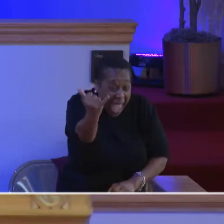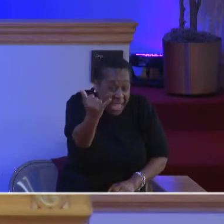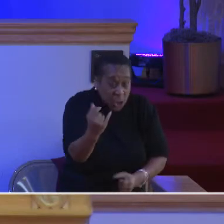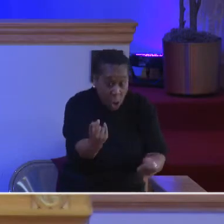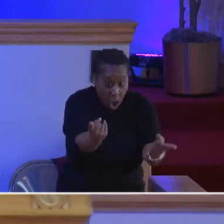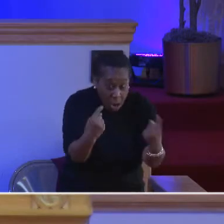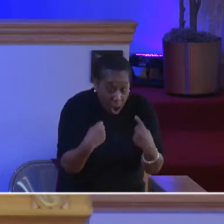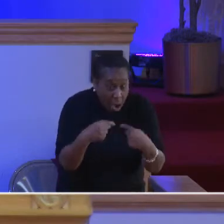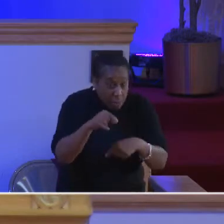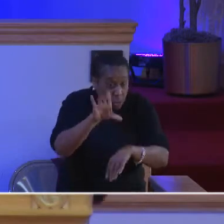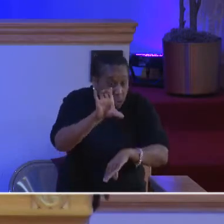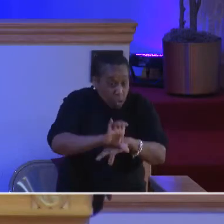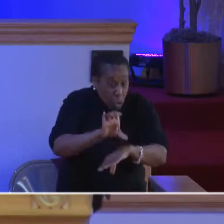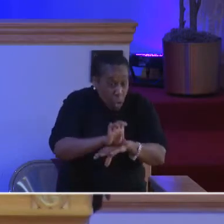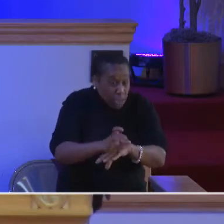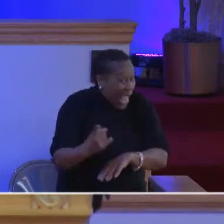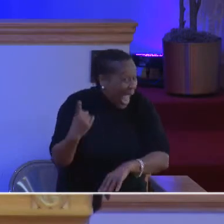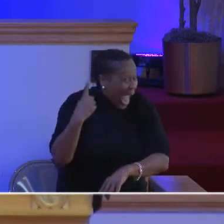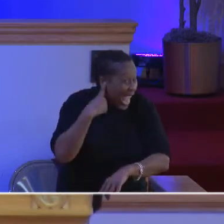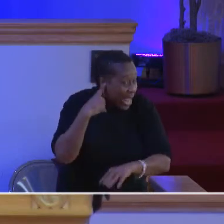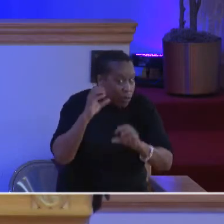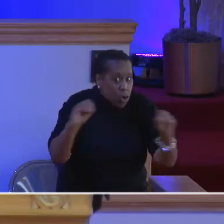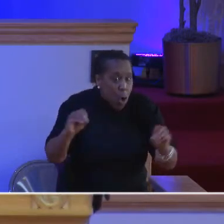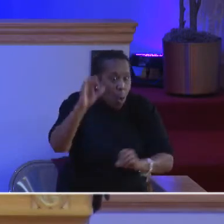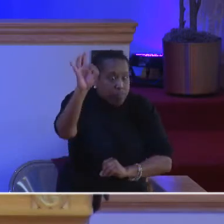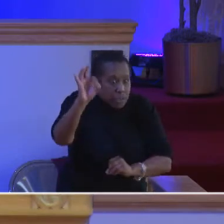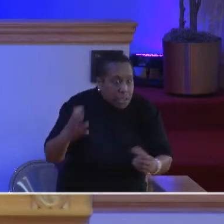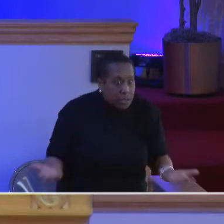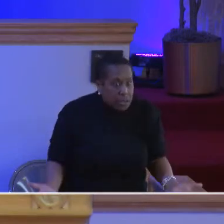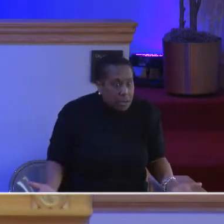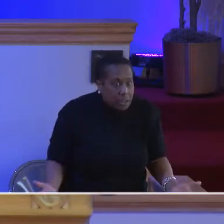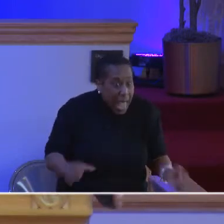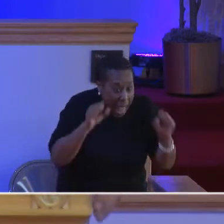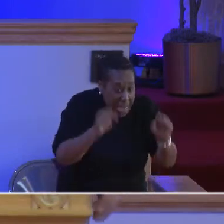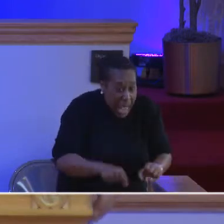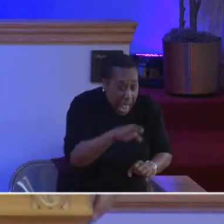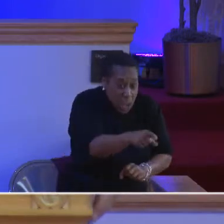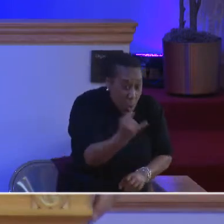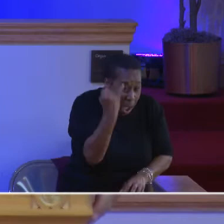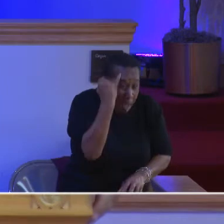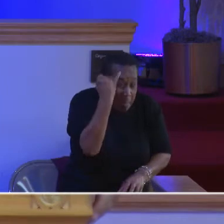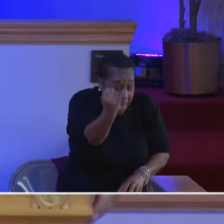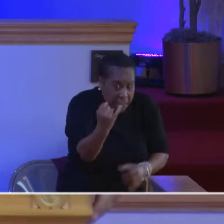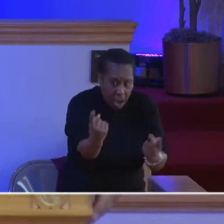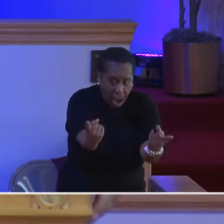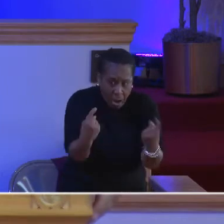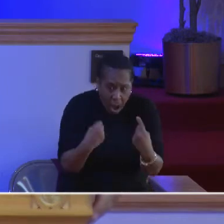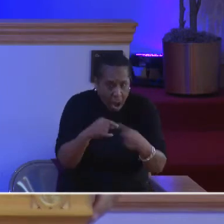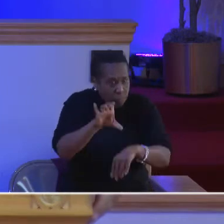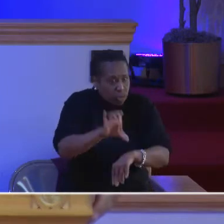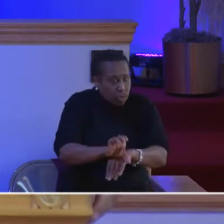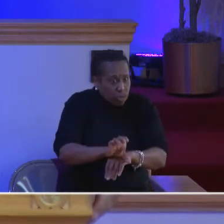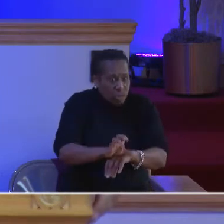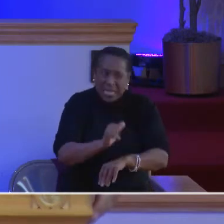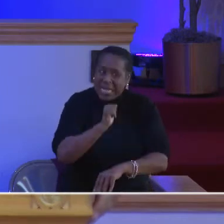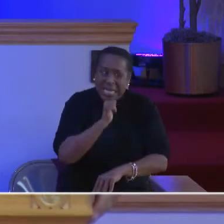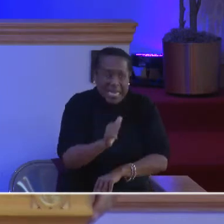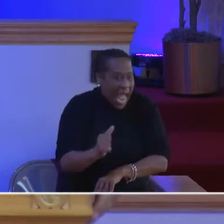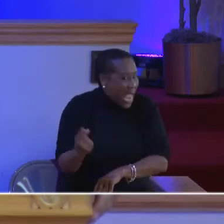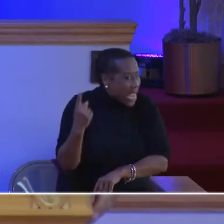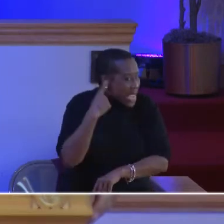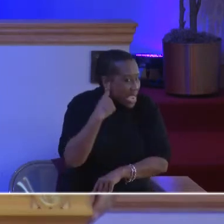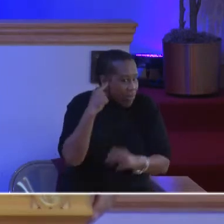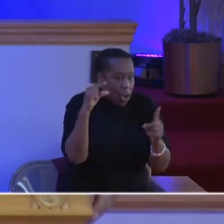to church and hearing no preaching? Can you imagine coming to church and not hearing the